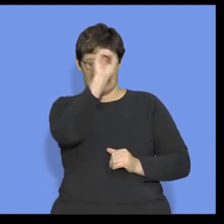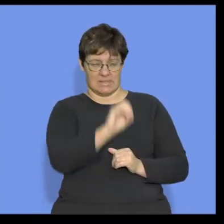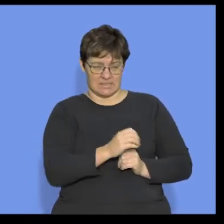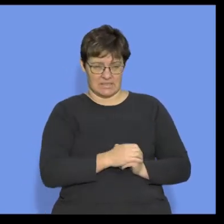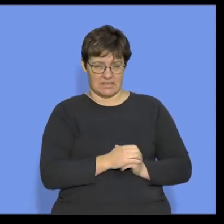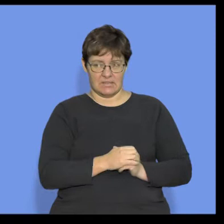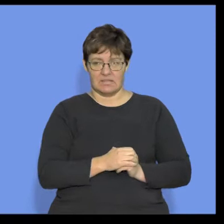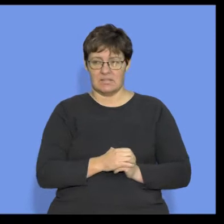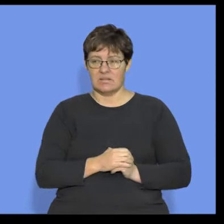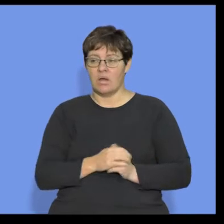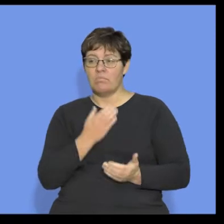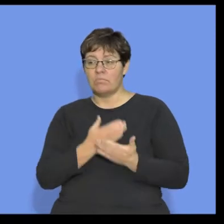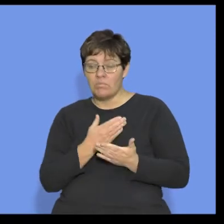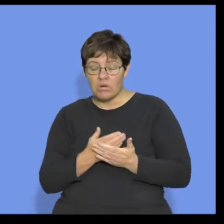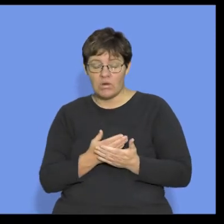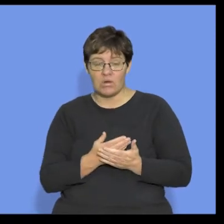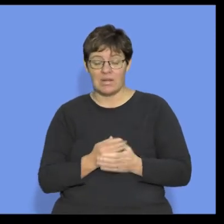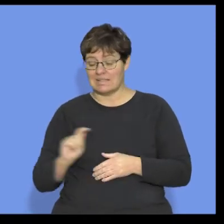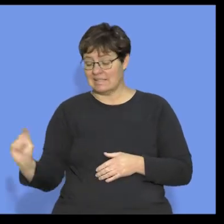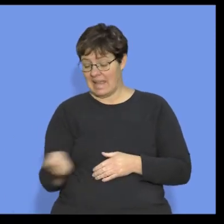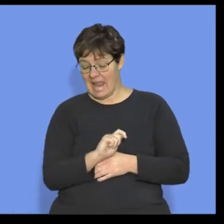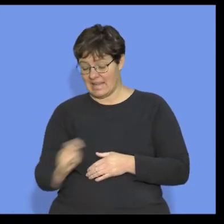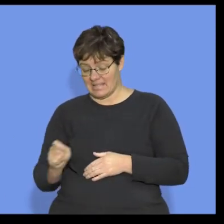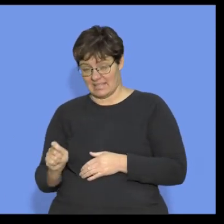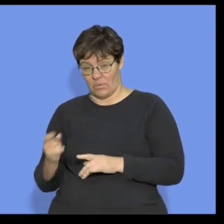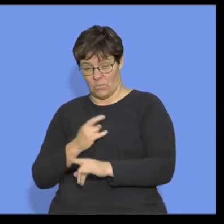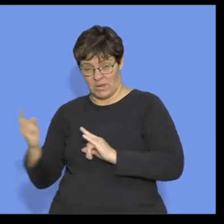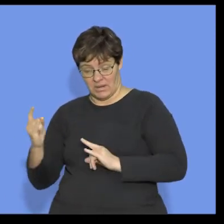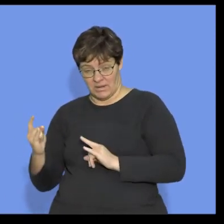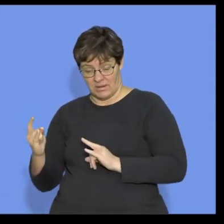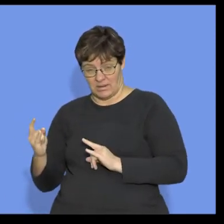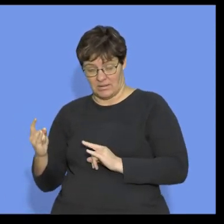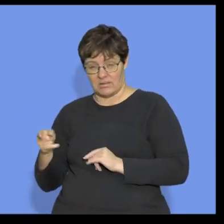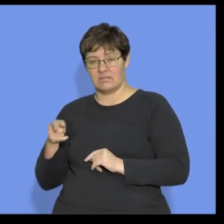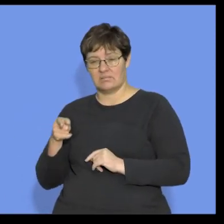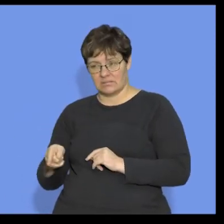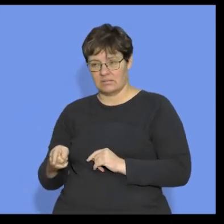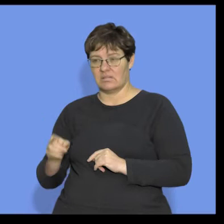And the probability that Tabo wins a tennis is